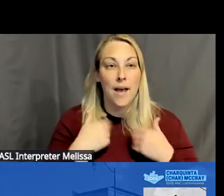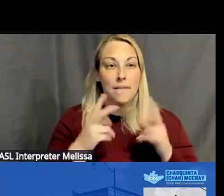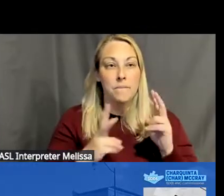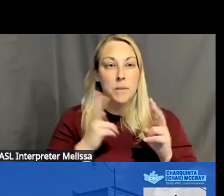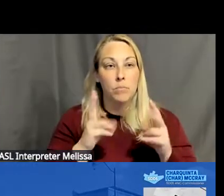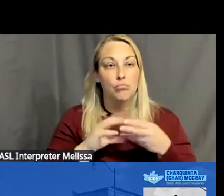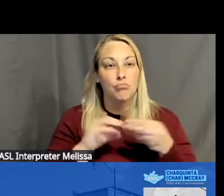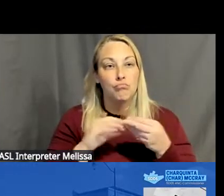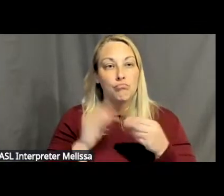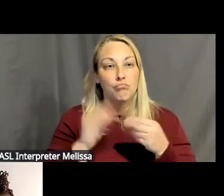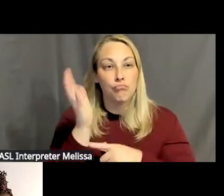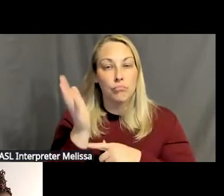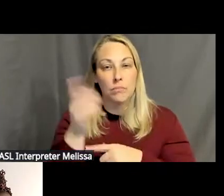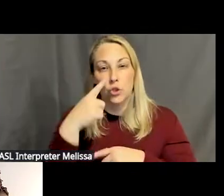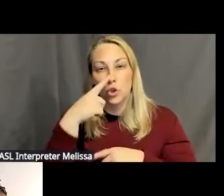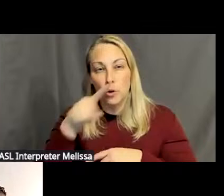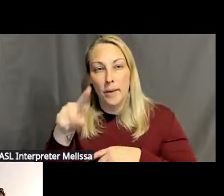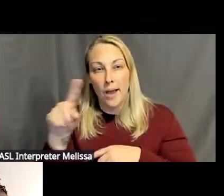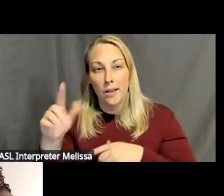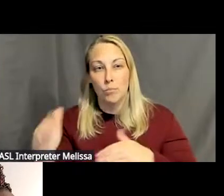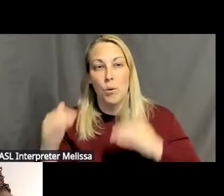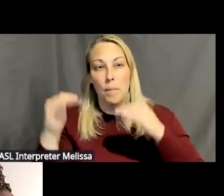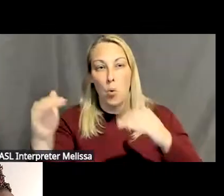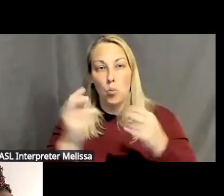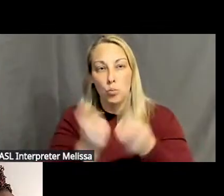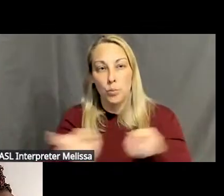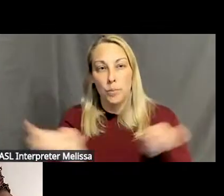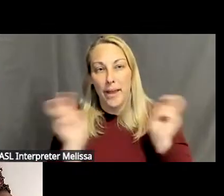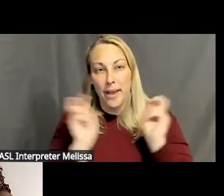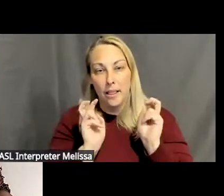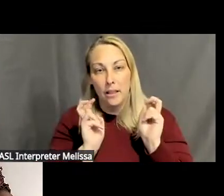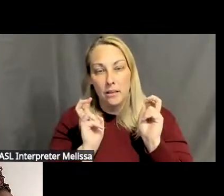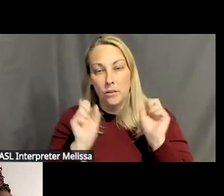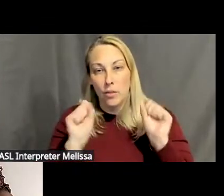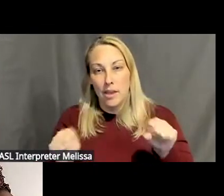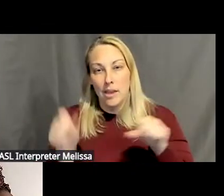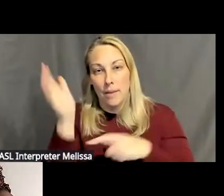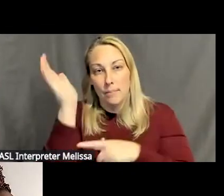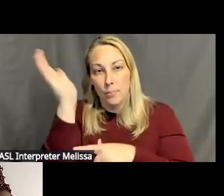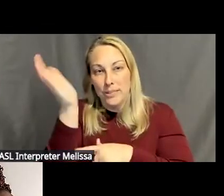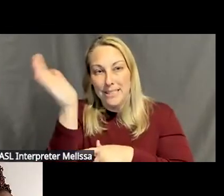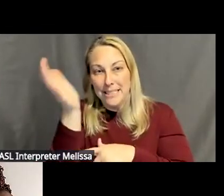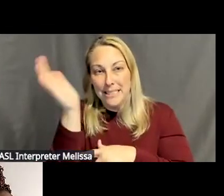Andy, can you promote our folks to panelists so they can present?